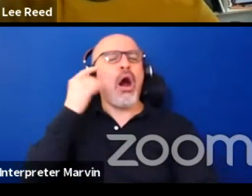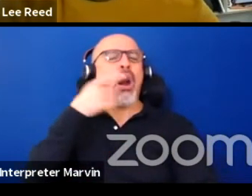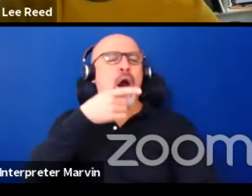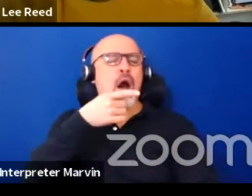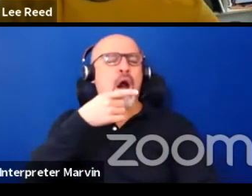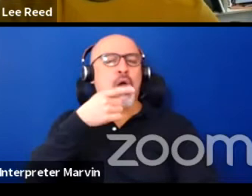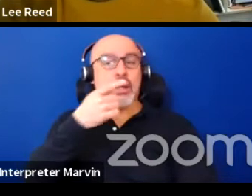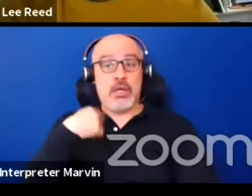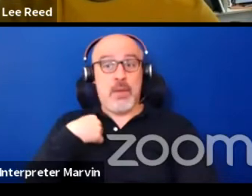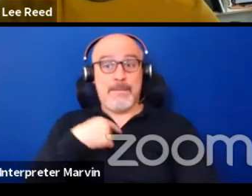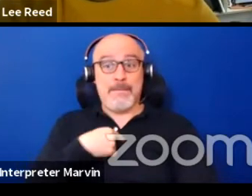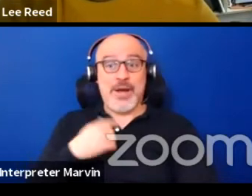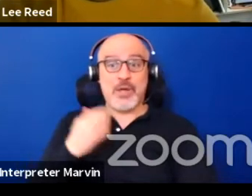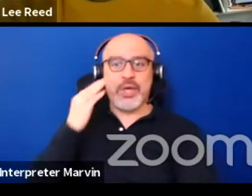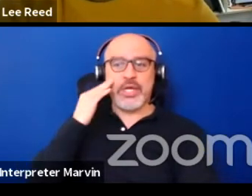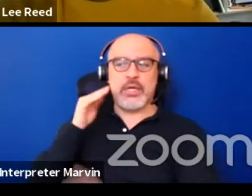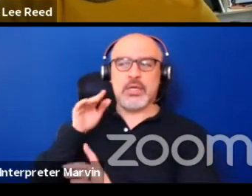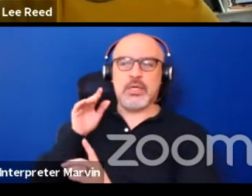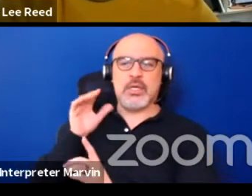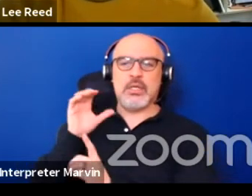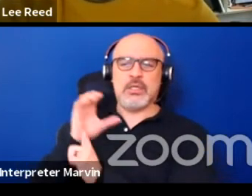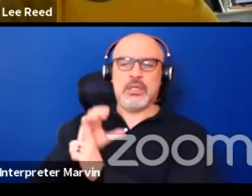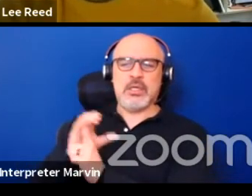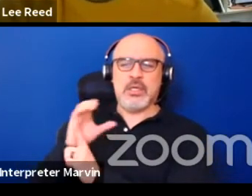as long and studying you.